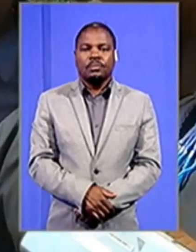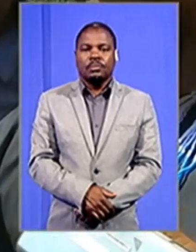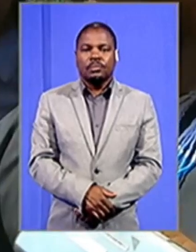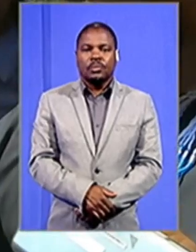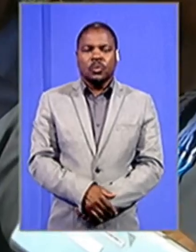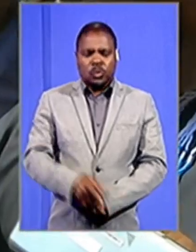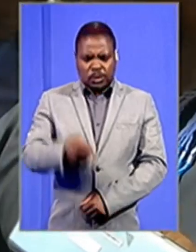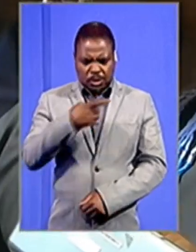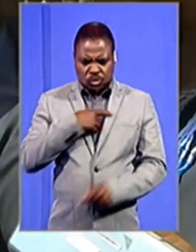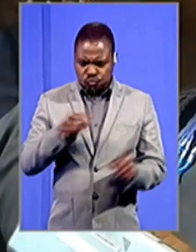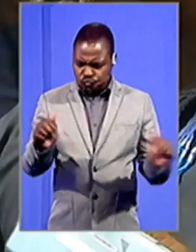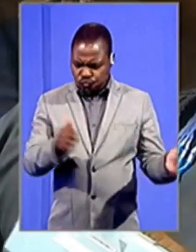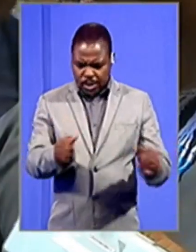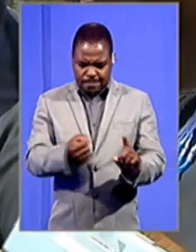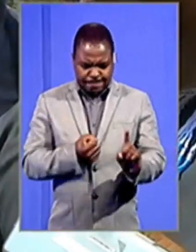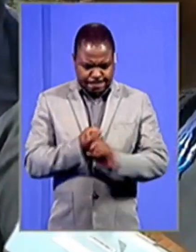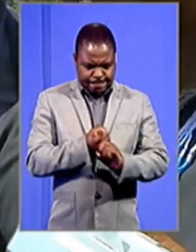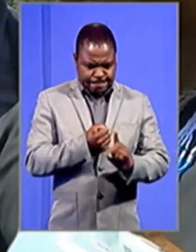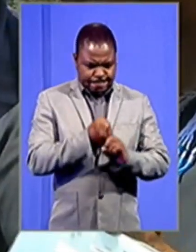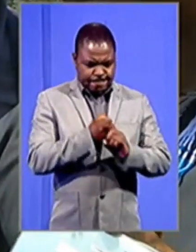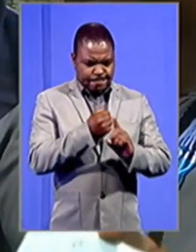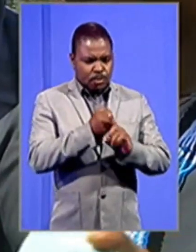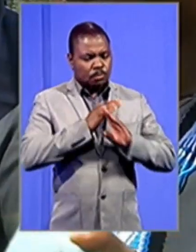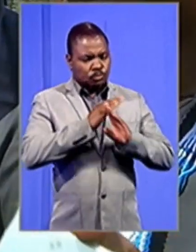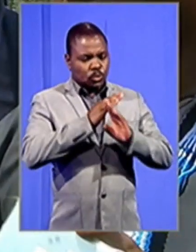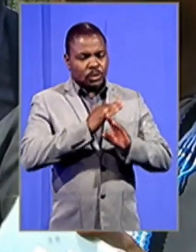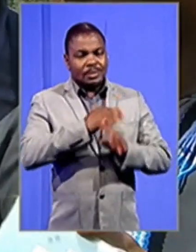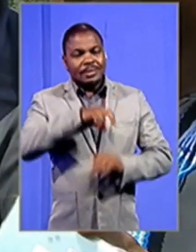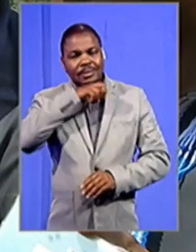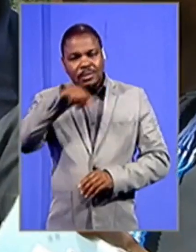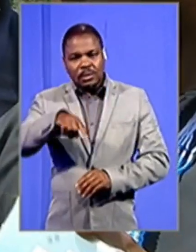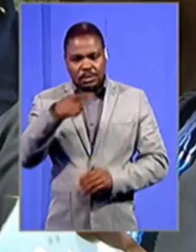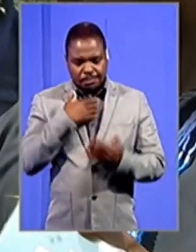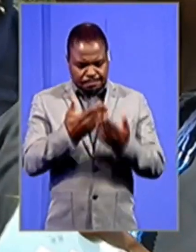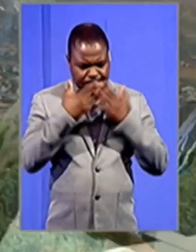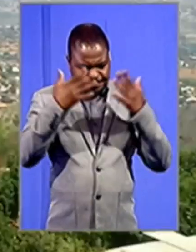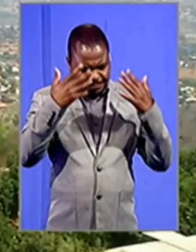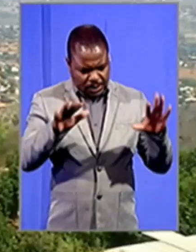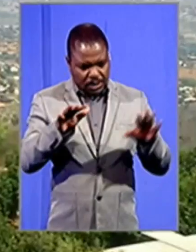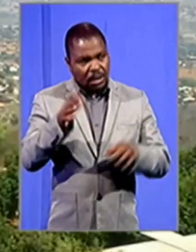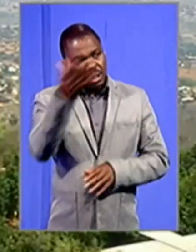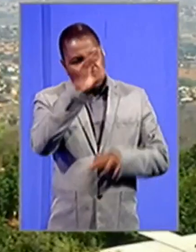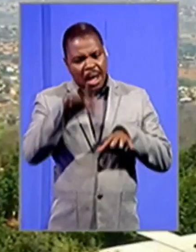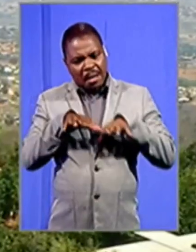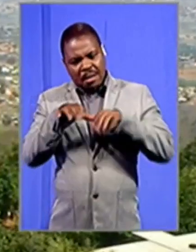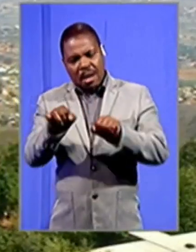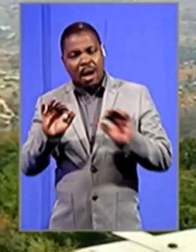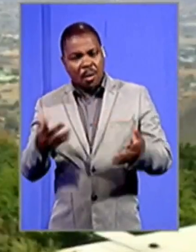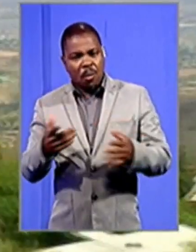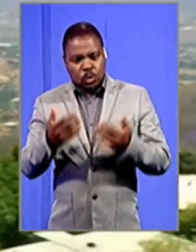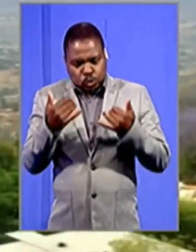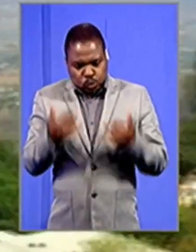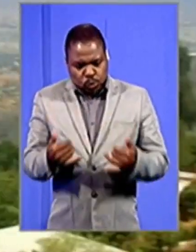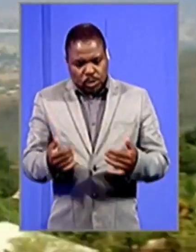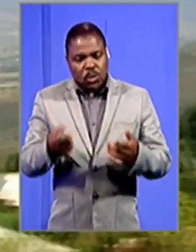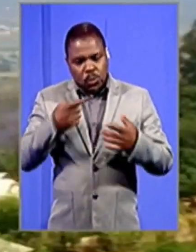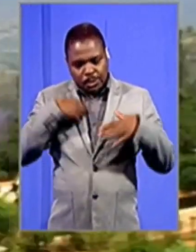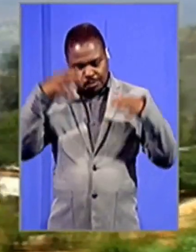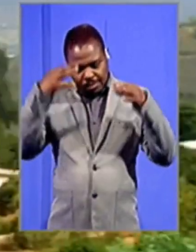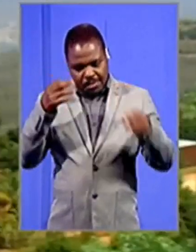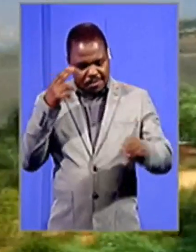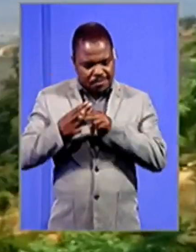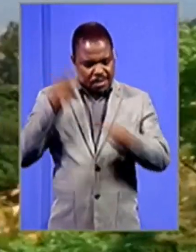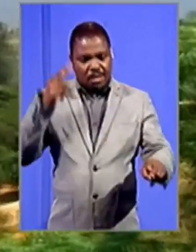to fight in defense ya boosibio because re badile re tseba ka bokhobutsi tjo ka ona. That's why na se di tšea sephetho se se